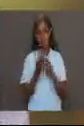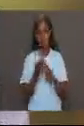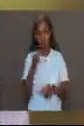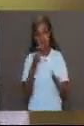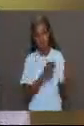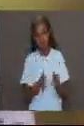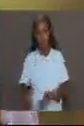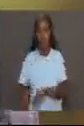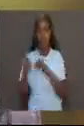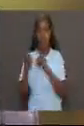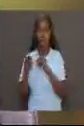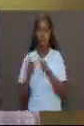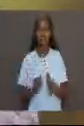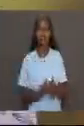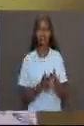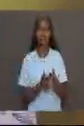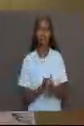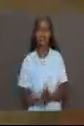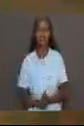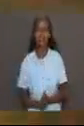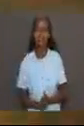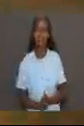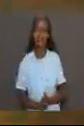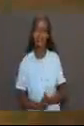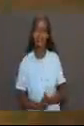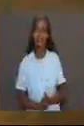ready, students, let us begin.